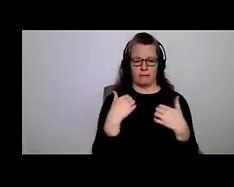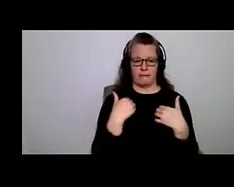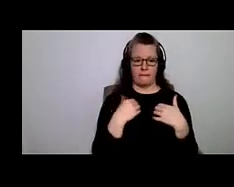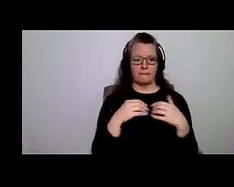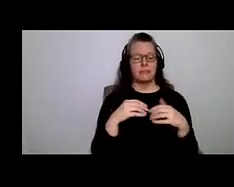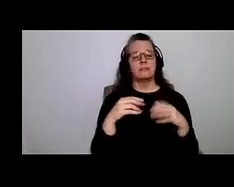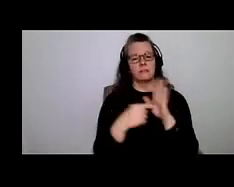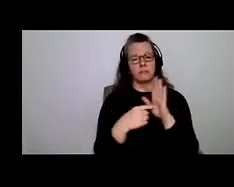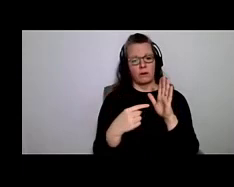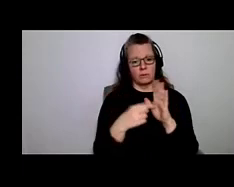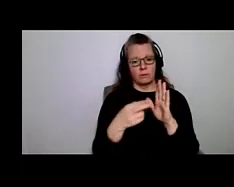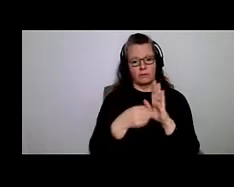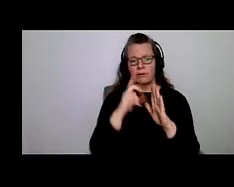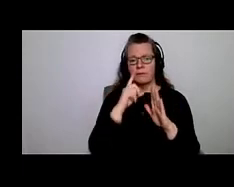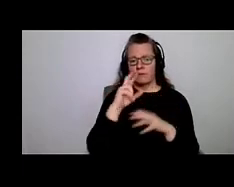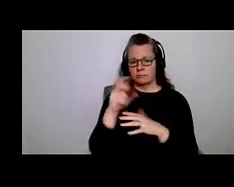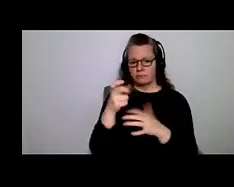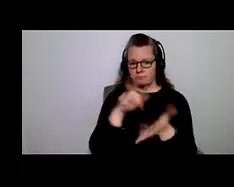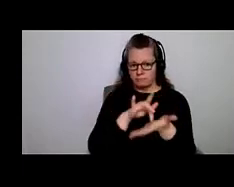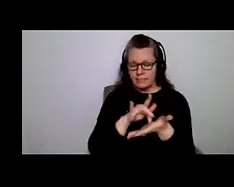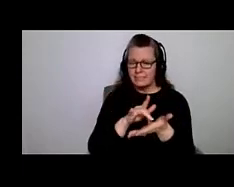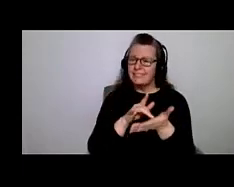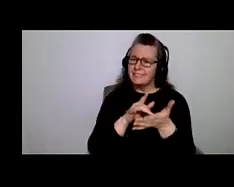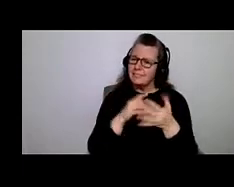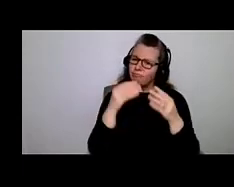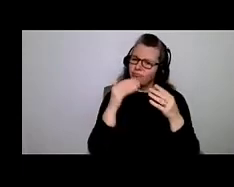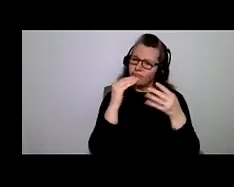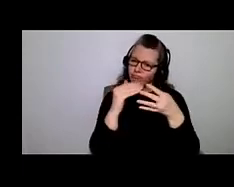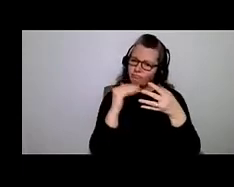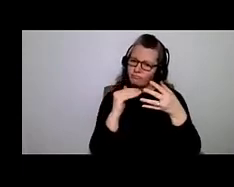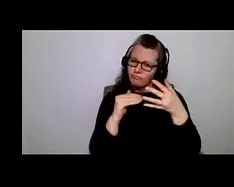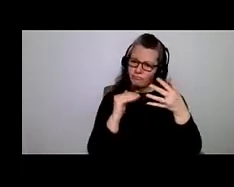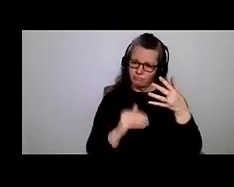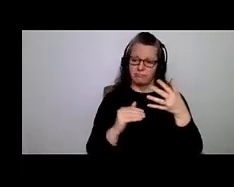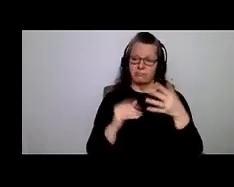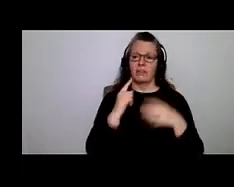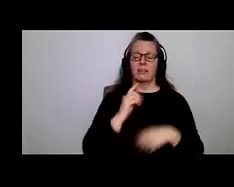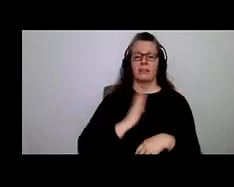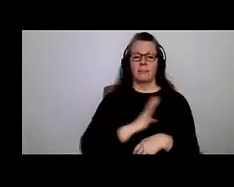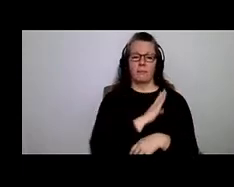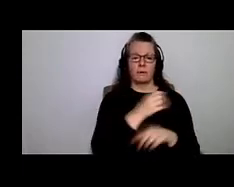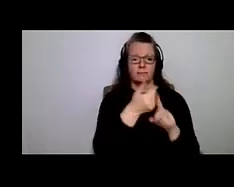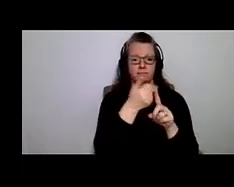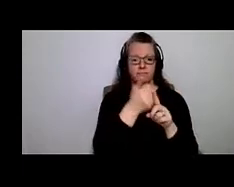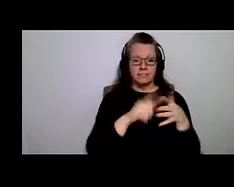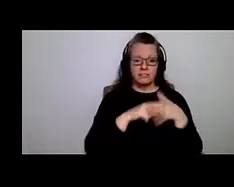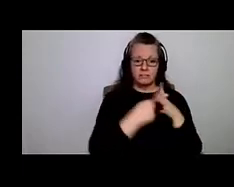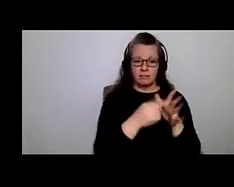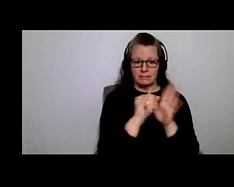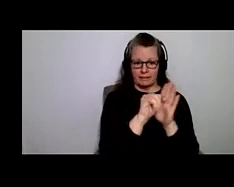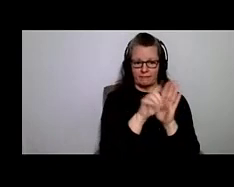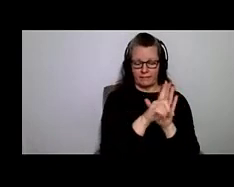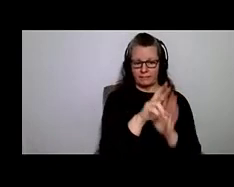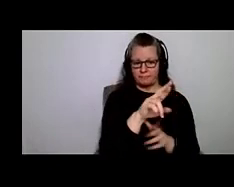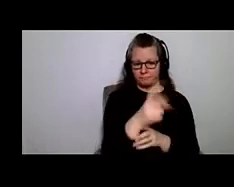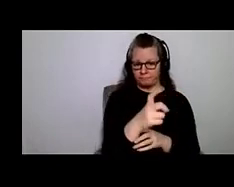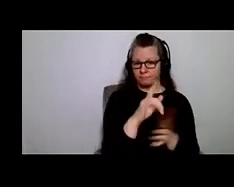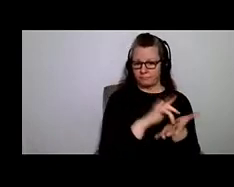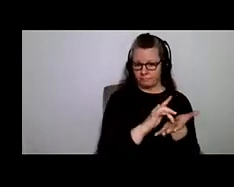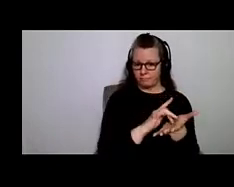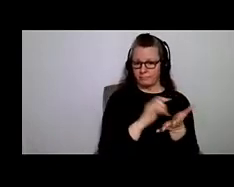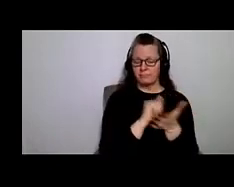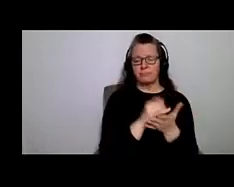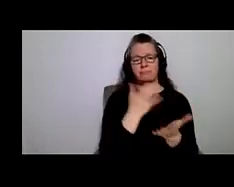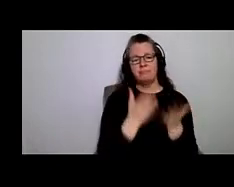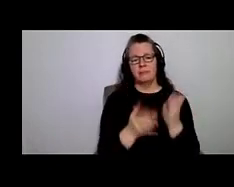prescription drugs, and it's a multi-stage process. So the board starts by identifying prescription drugs that might be